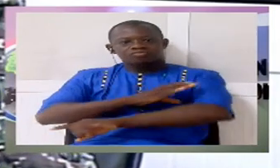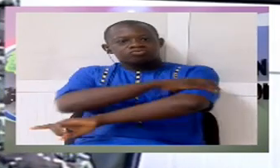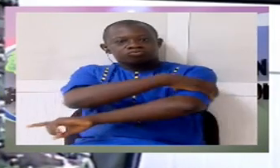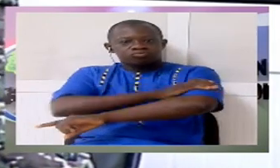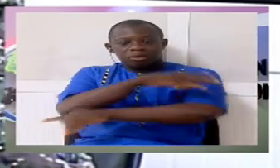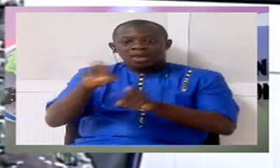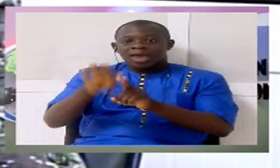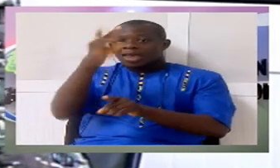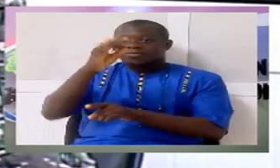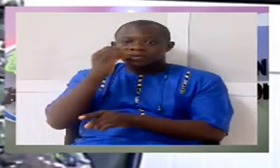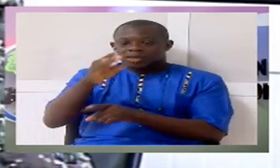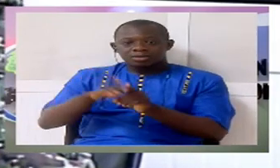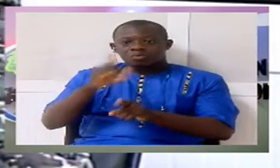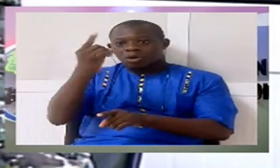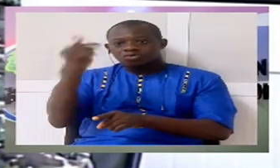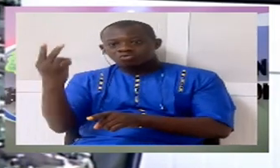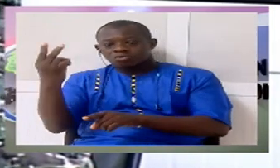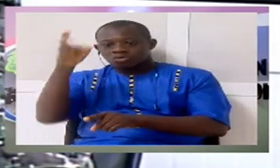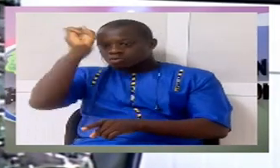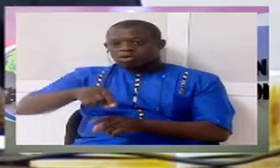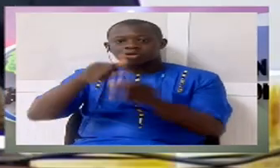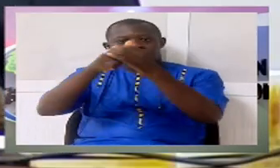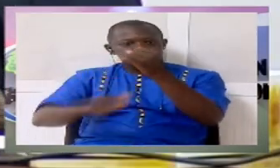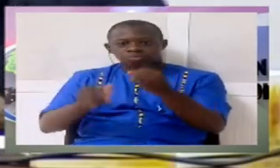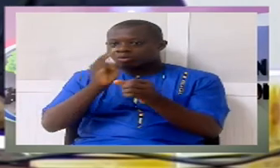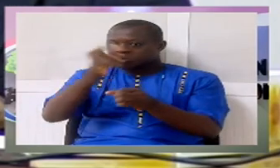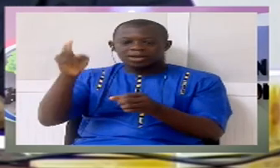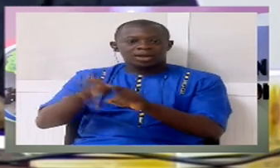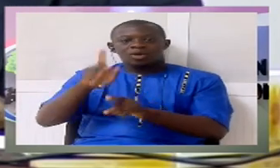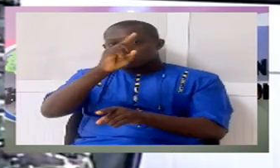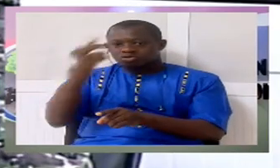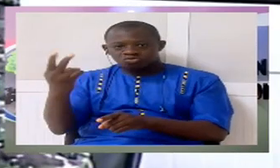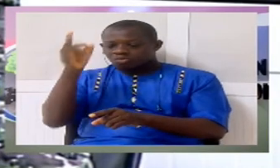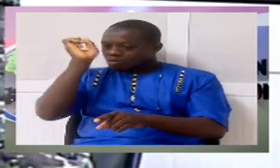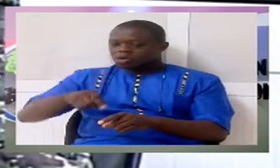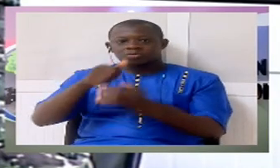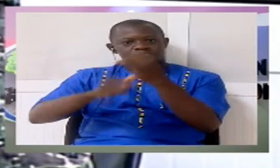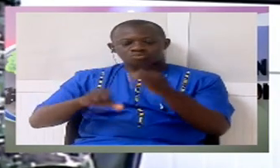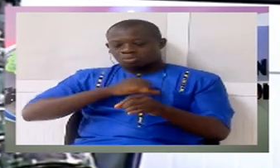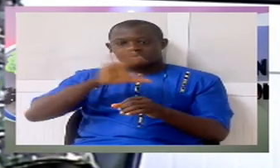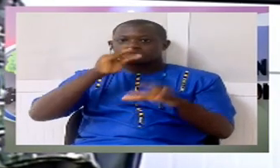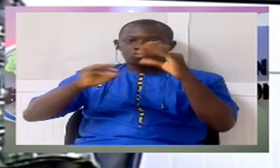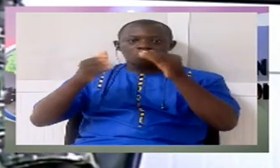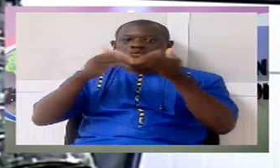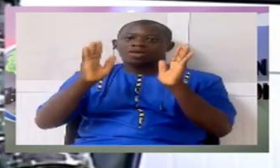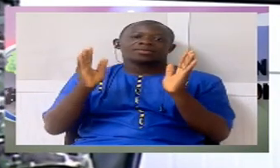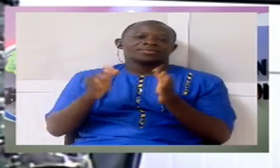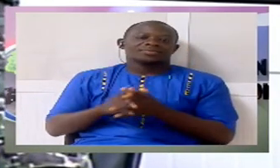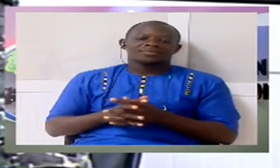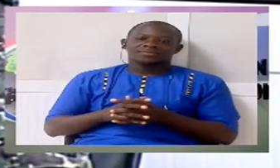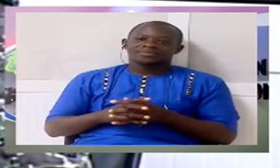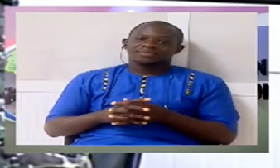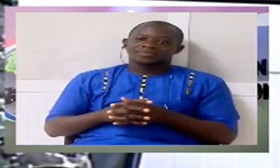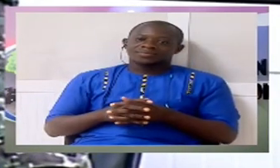nga poubal bena ñaar poubal mo waxam Mamu was so confident of his jujus that if you